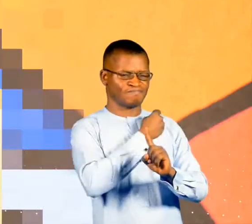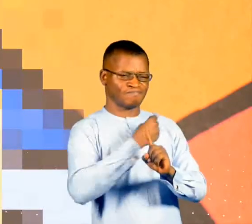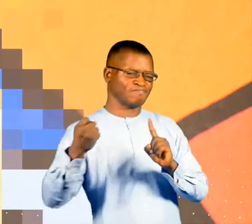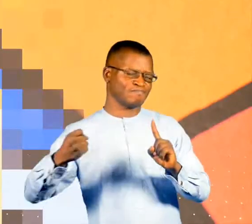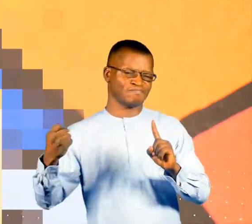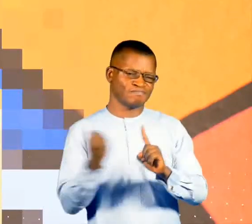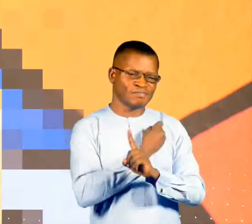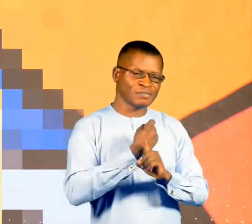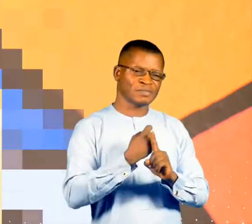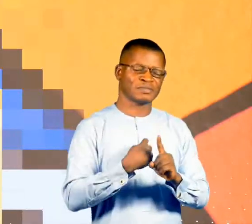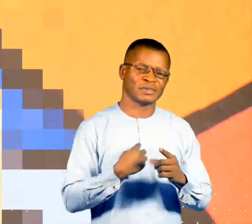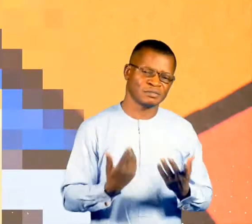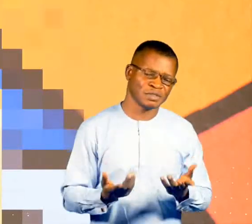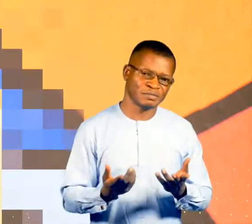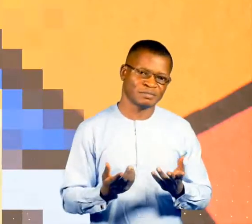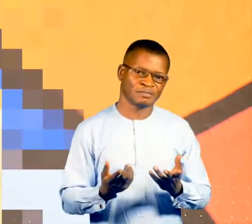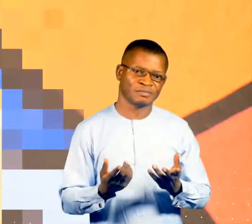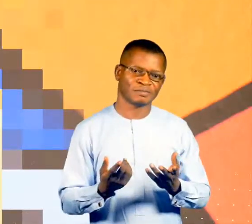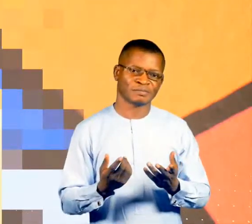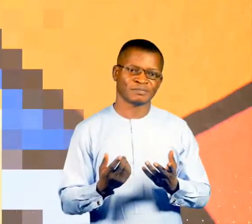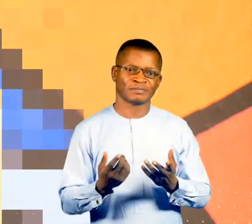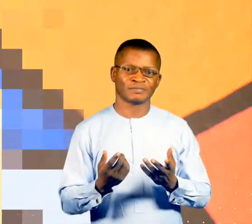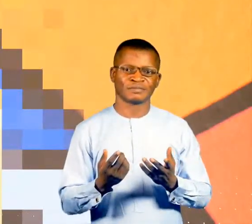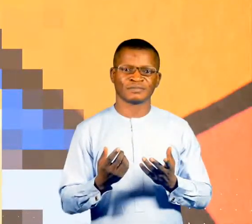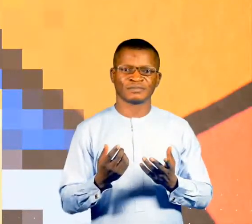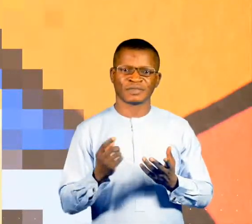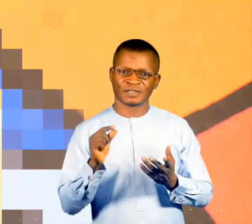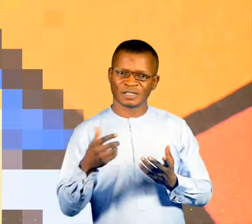mean it, but I'm angry. She now slapped me. Was beating me.